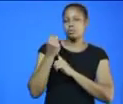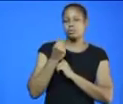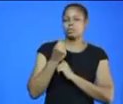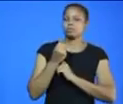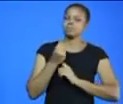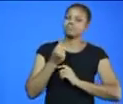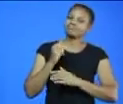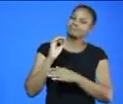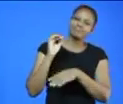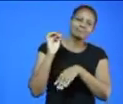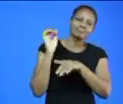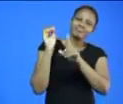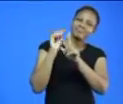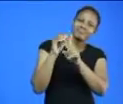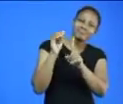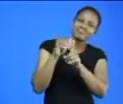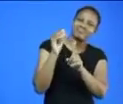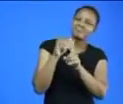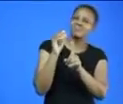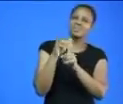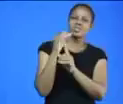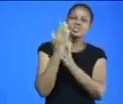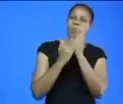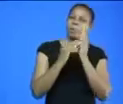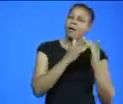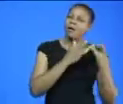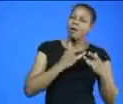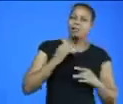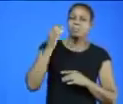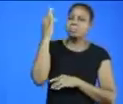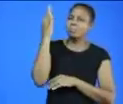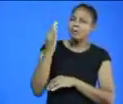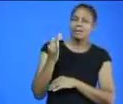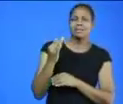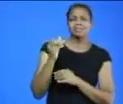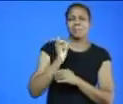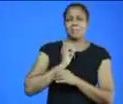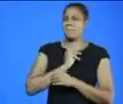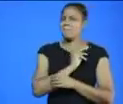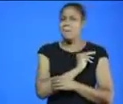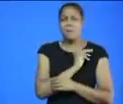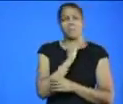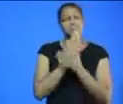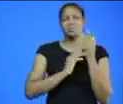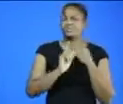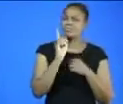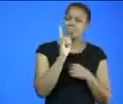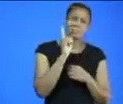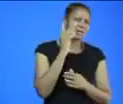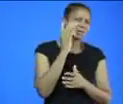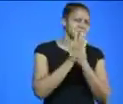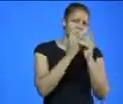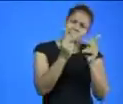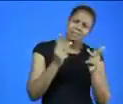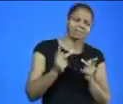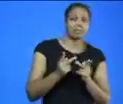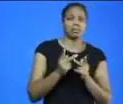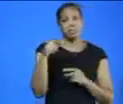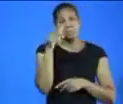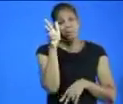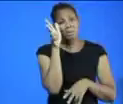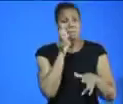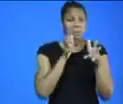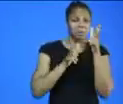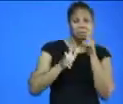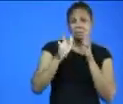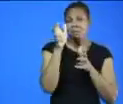heart, somebody, some pastor, some member, some elder, somebody, someplace. You've been hearing